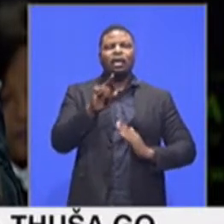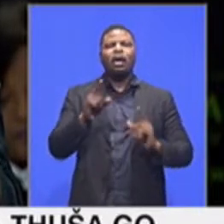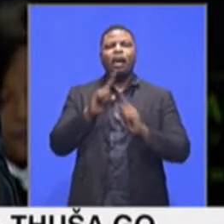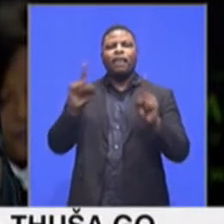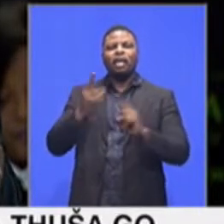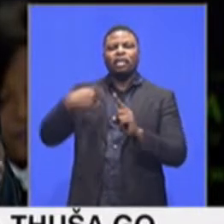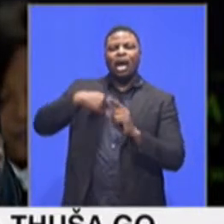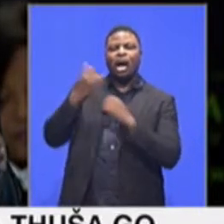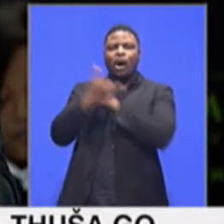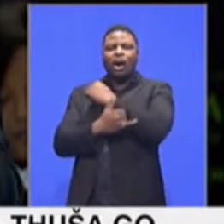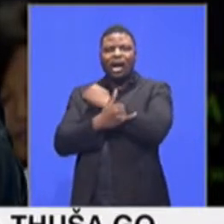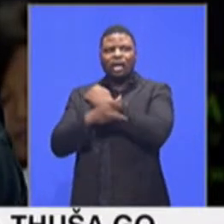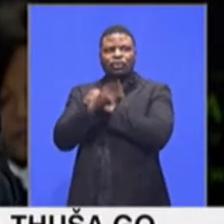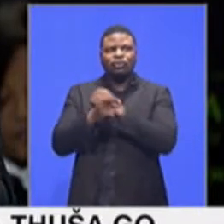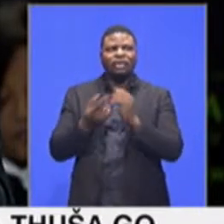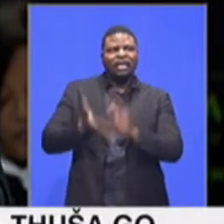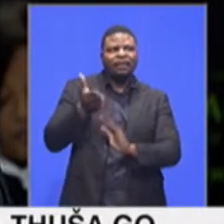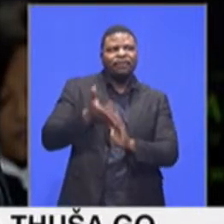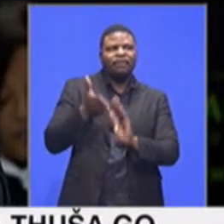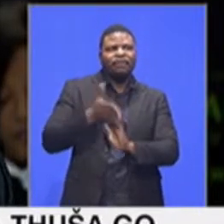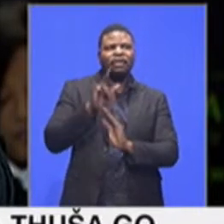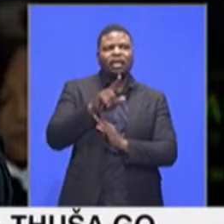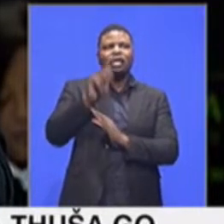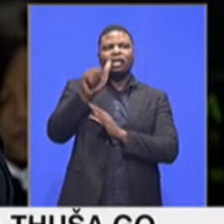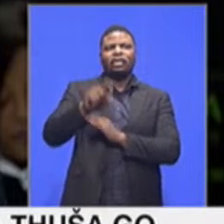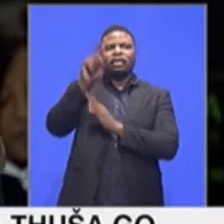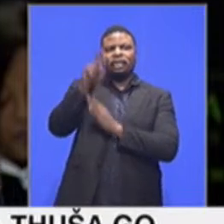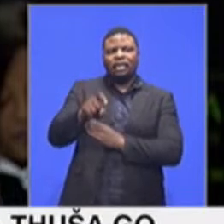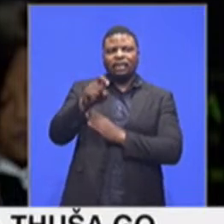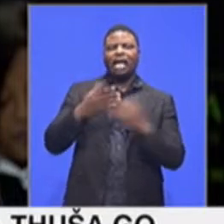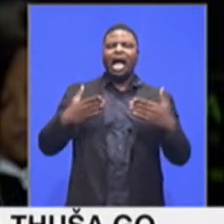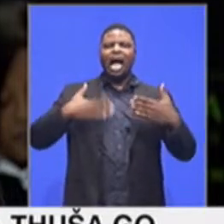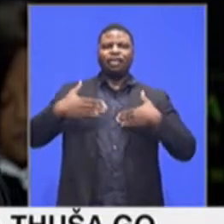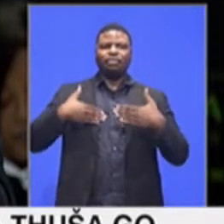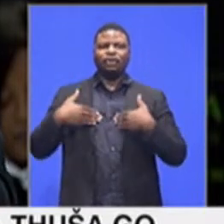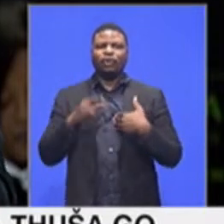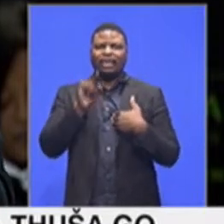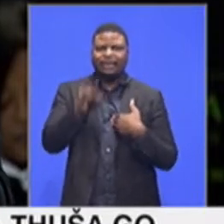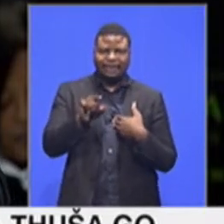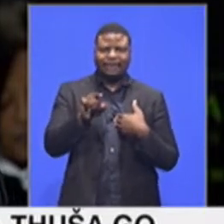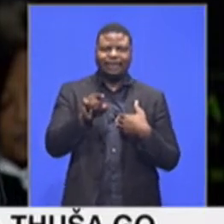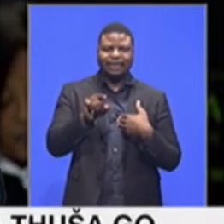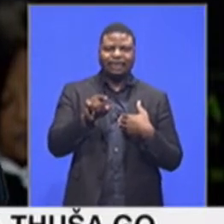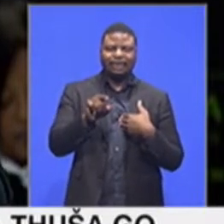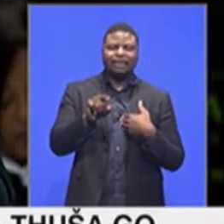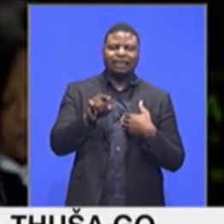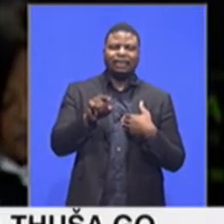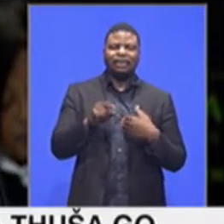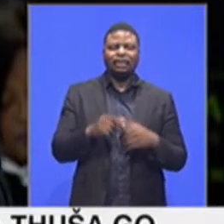and effective tax administration. This formulation